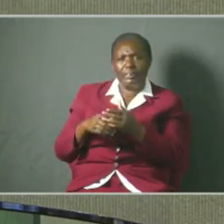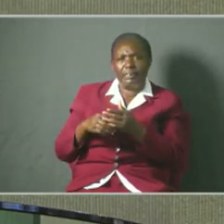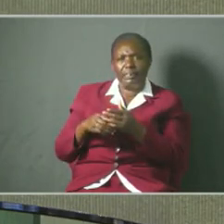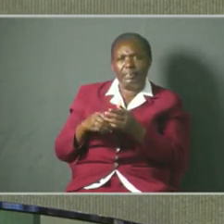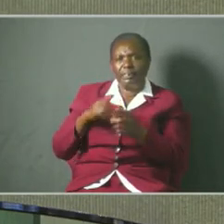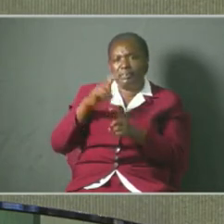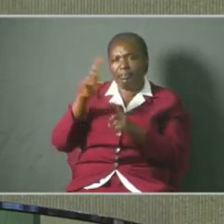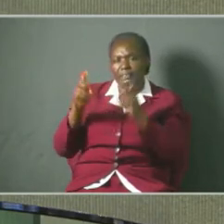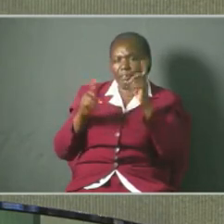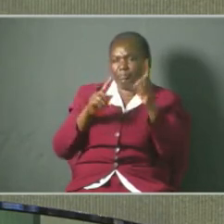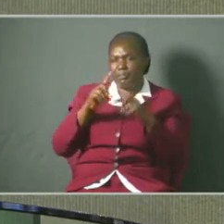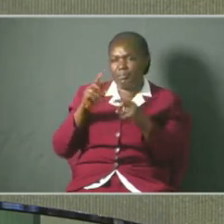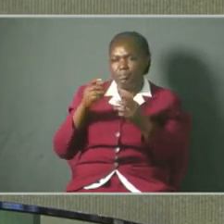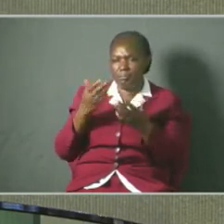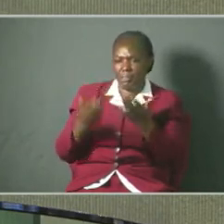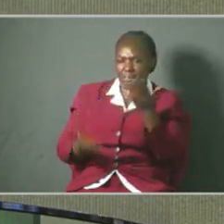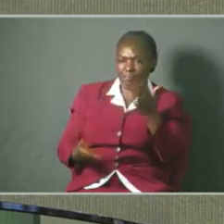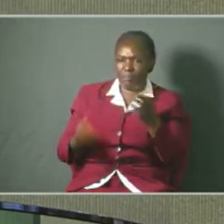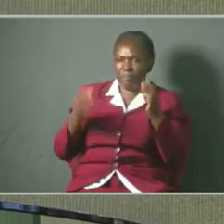You know,